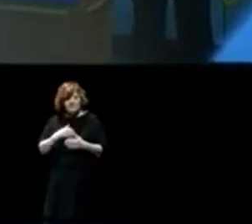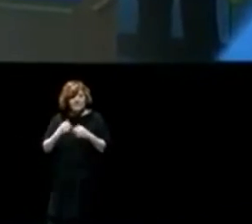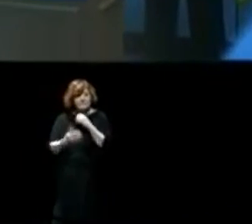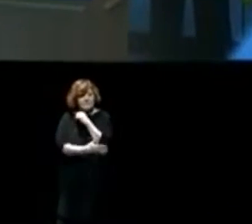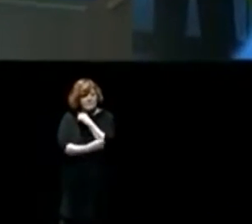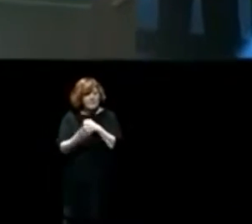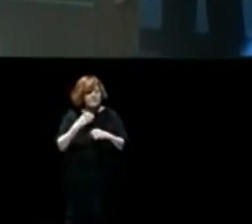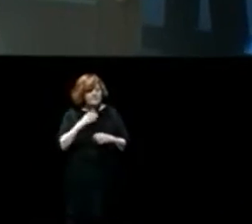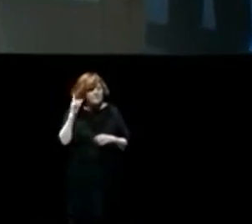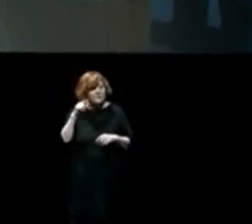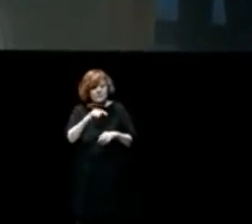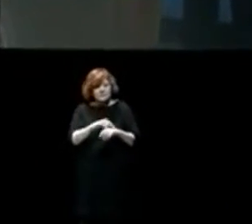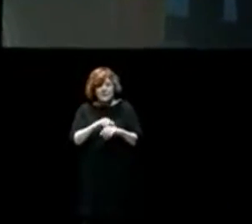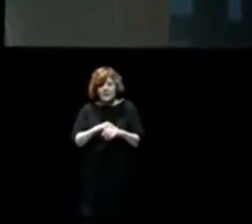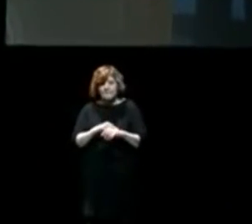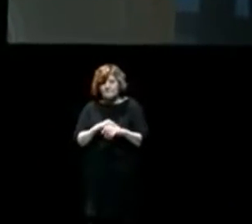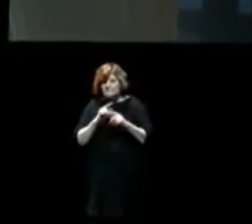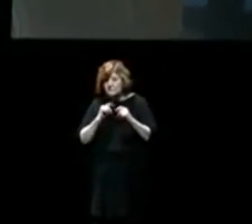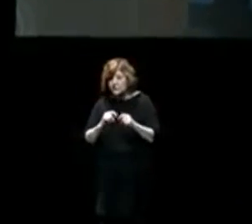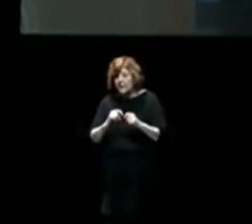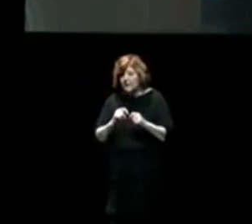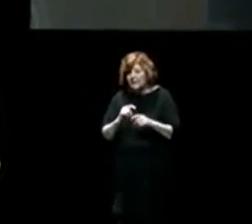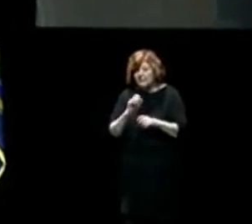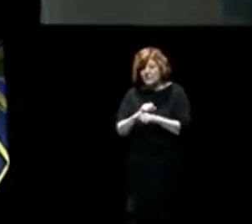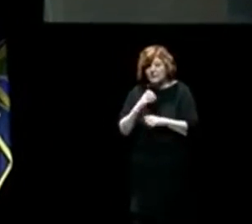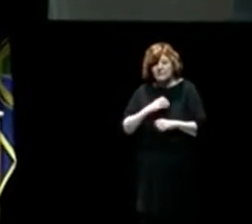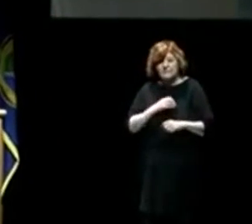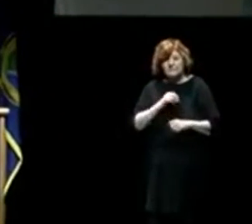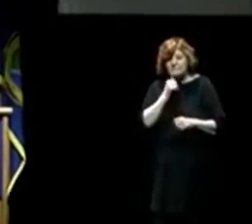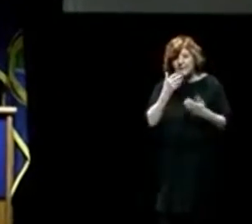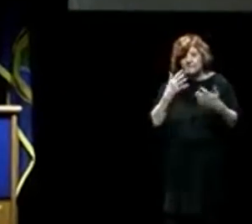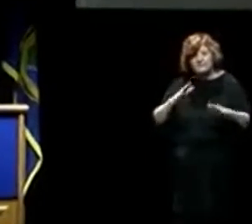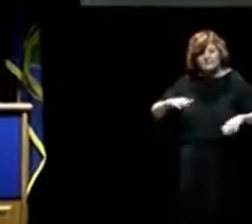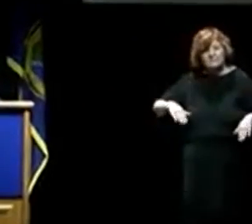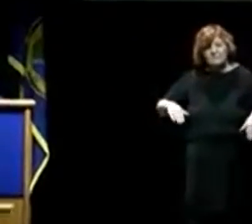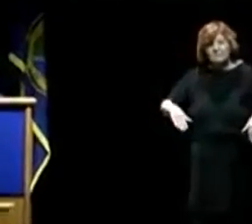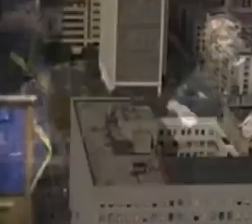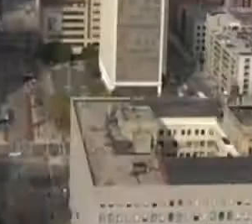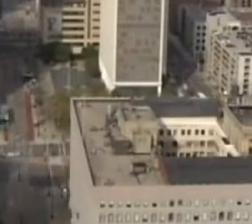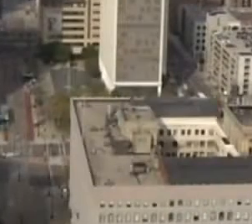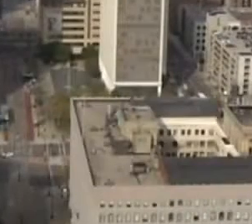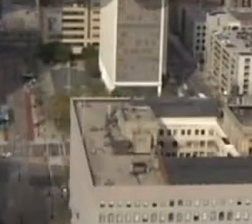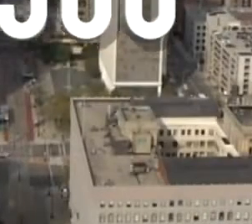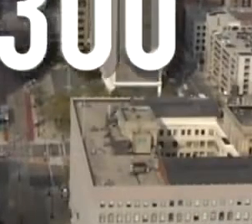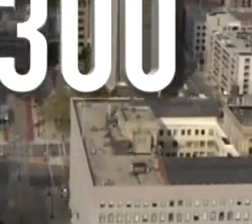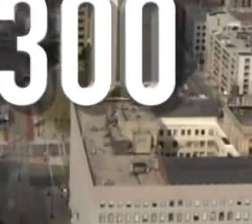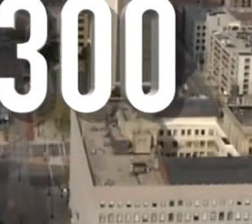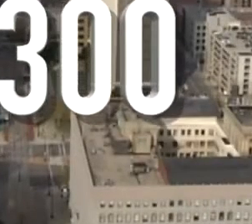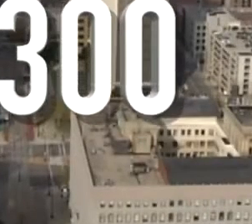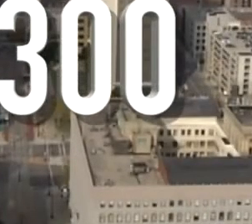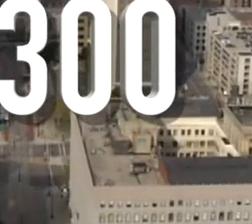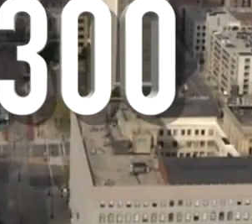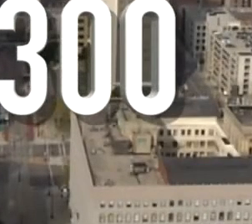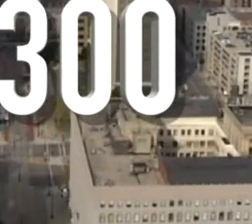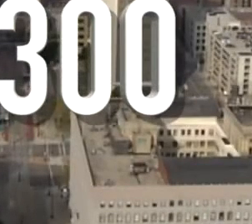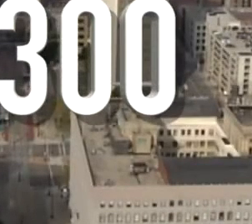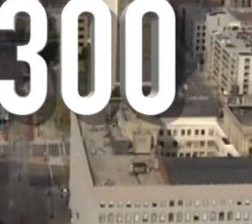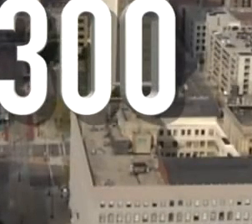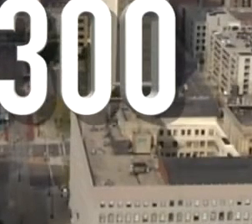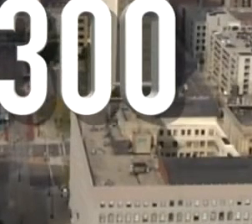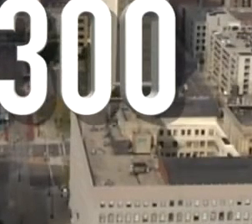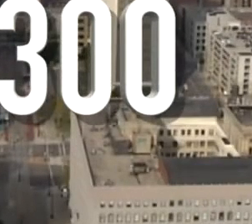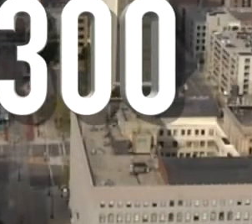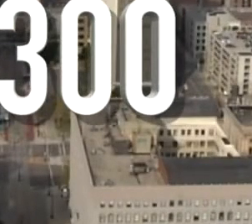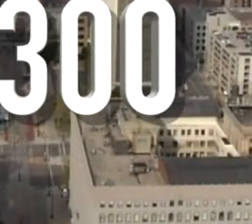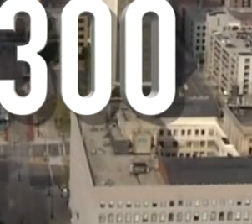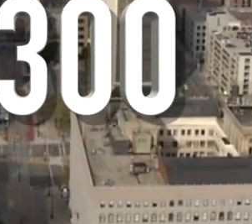He is also touching on affordable housing here in Buffalo. According to a Buffalo Place study taken in 2015, the